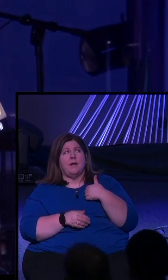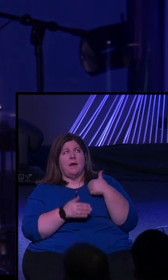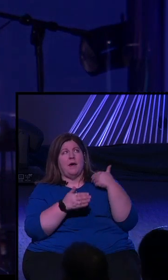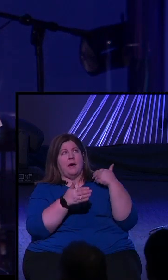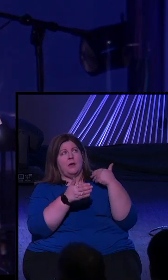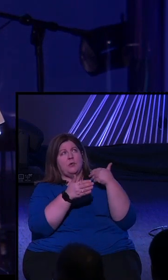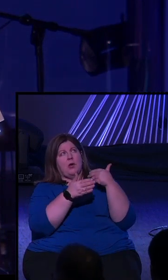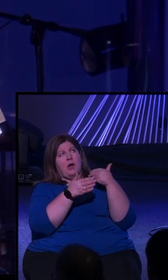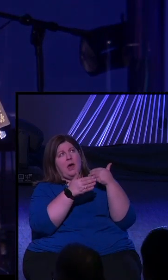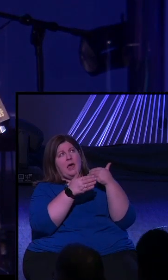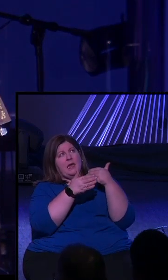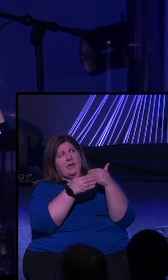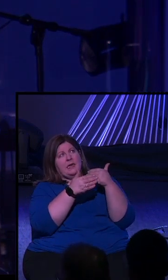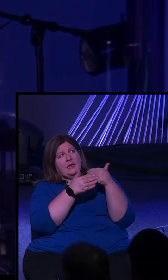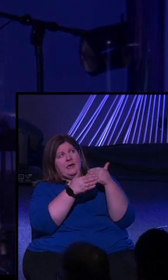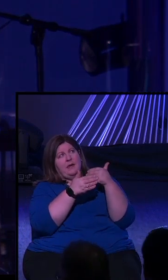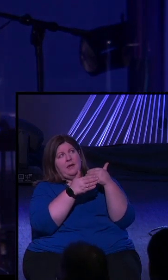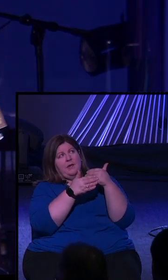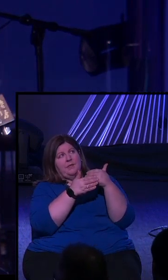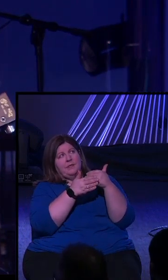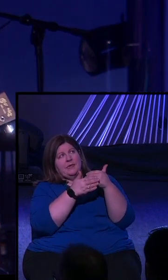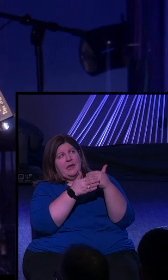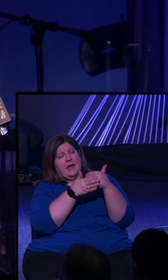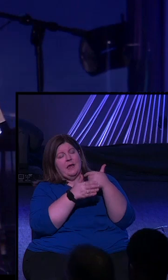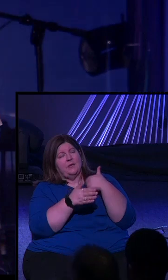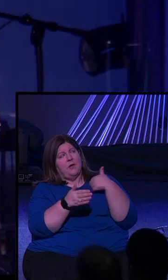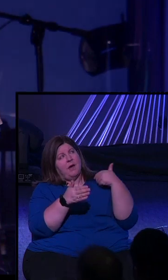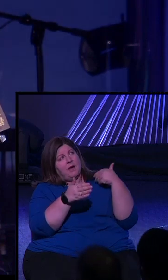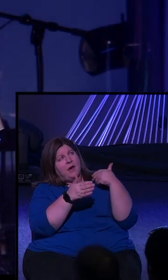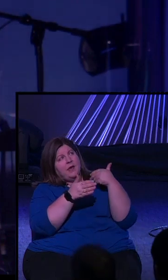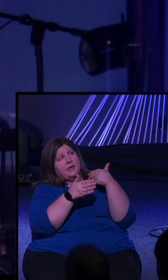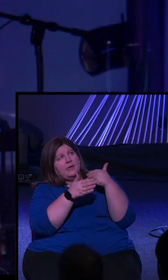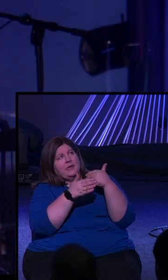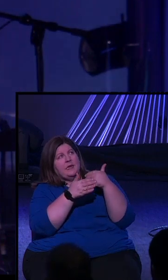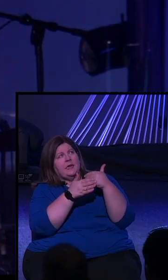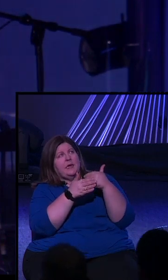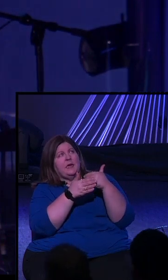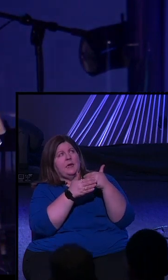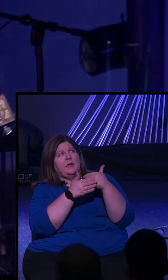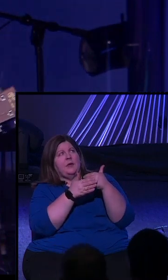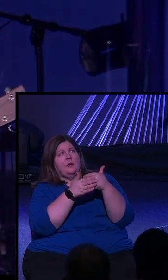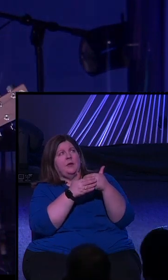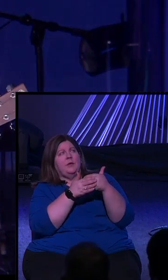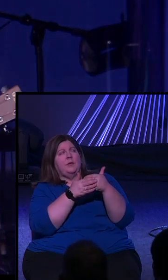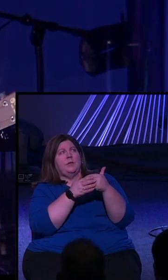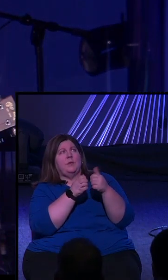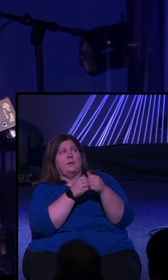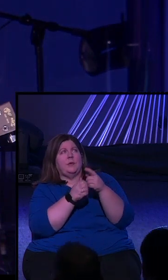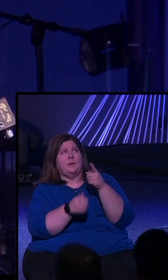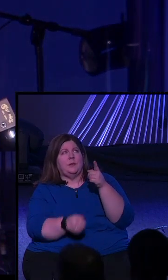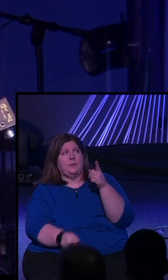And I draw near, I draw near